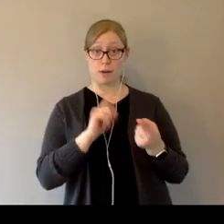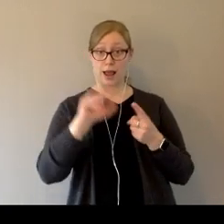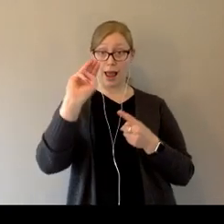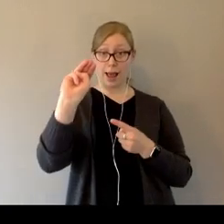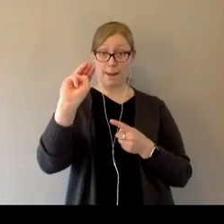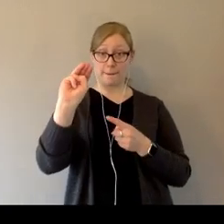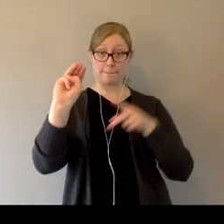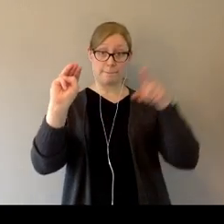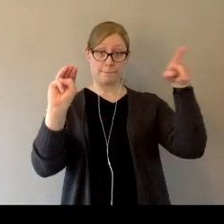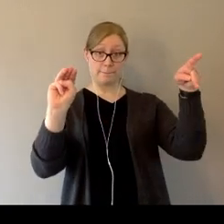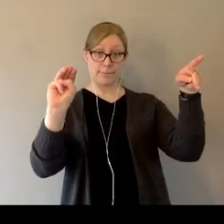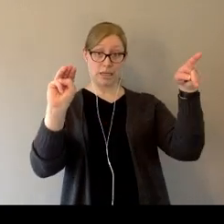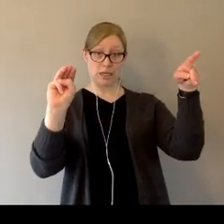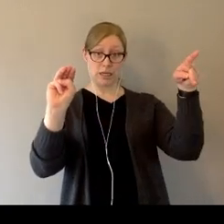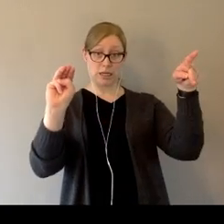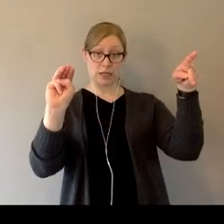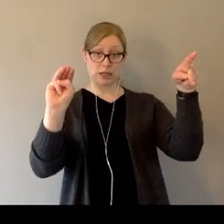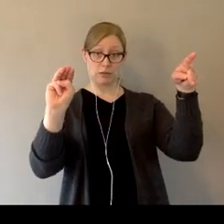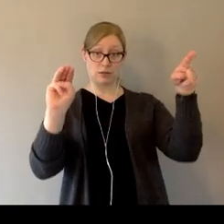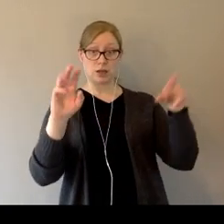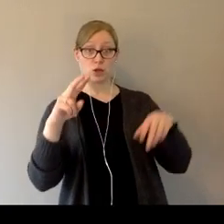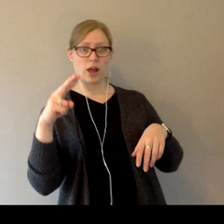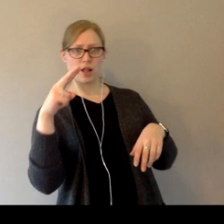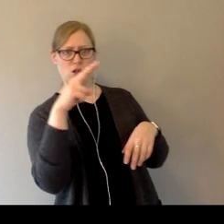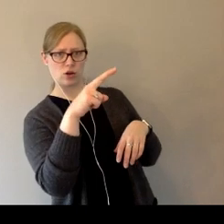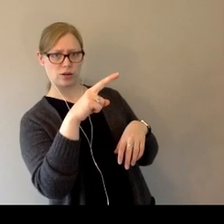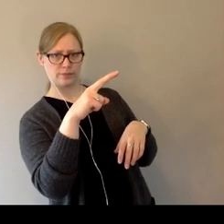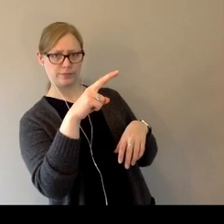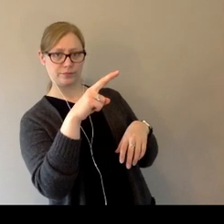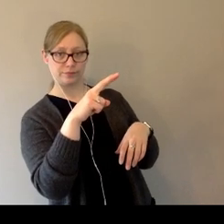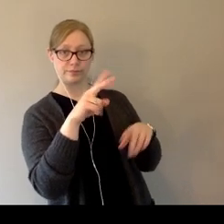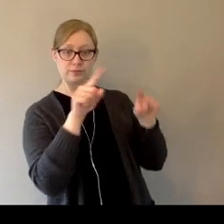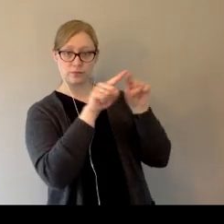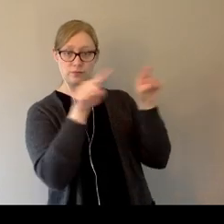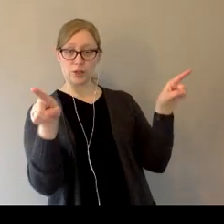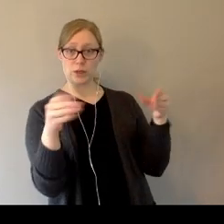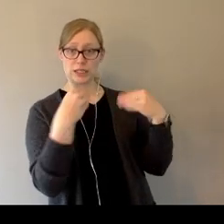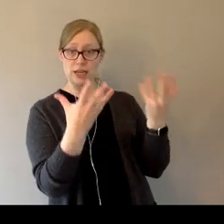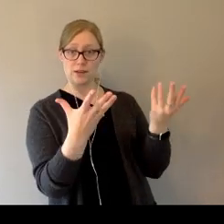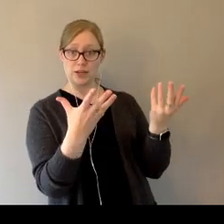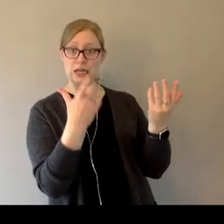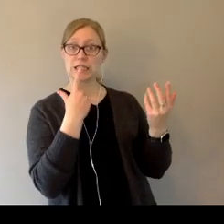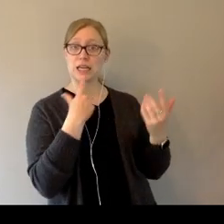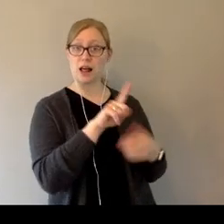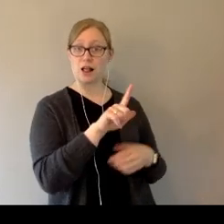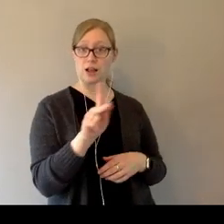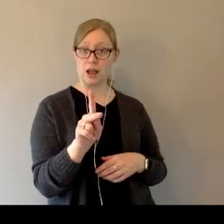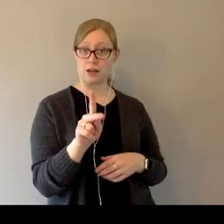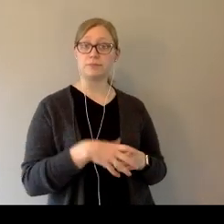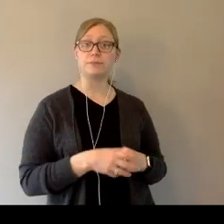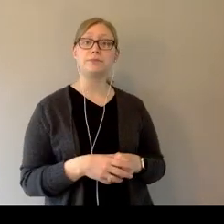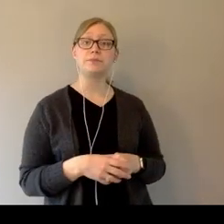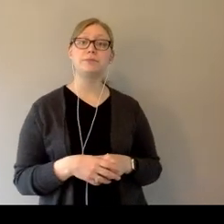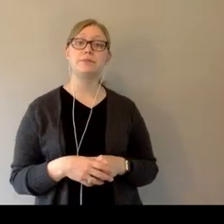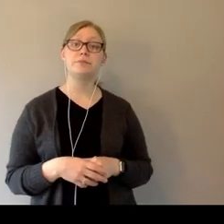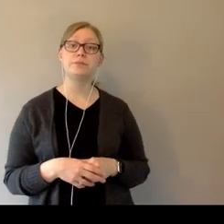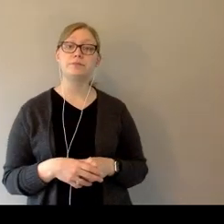going to be LK. So MP, LK, right? So let's write this up. So I